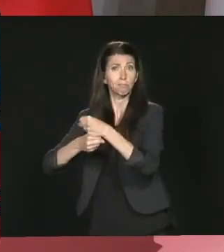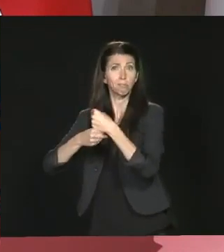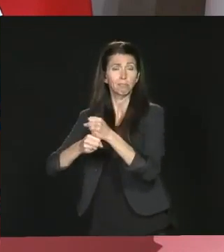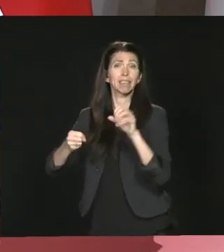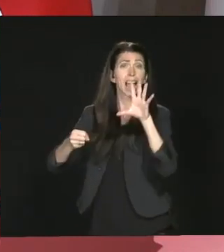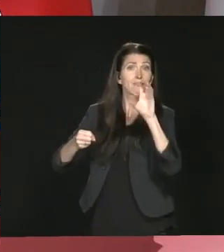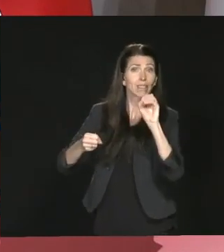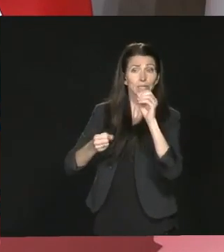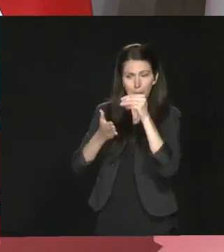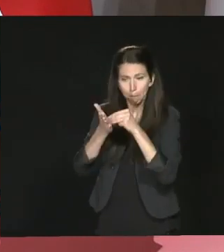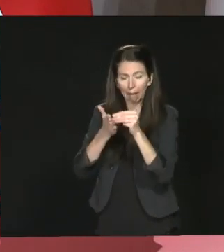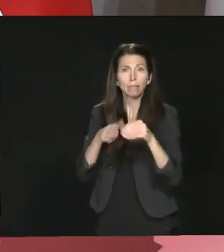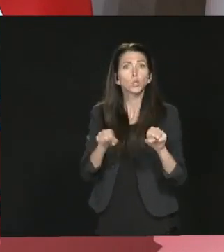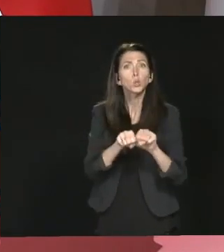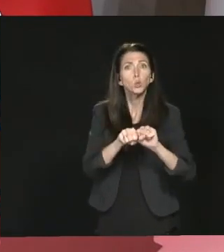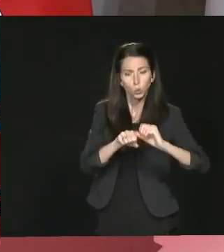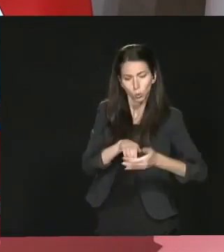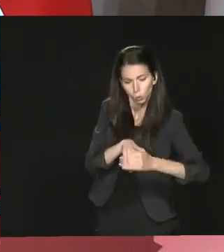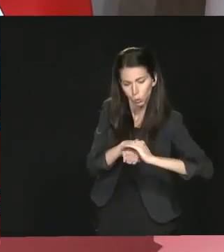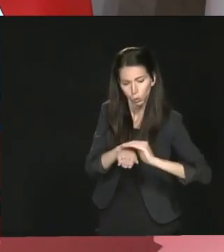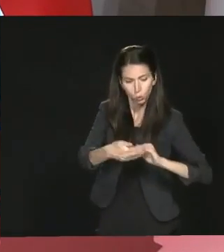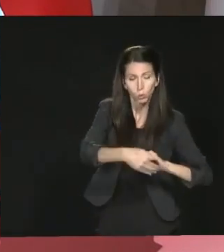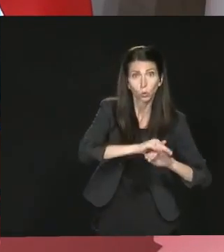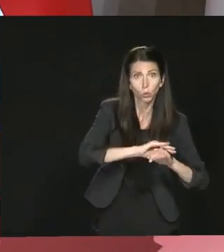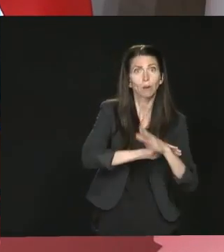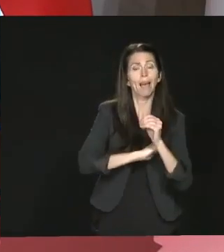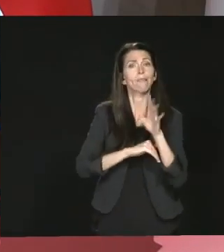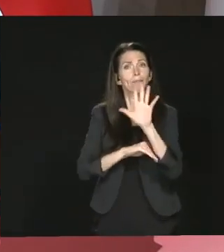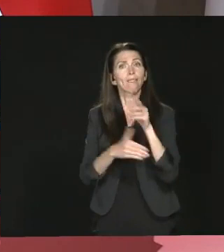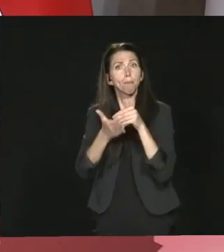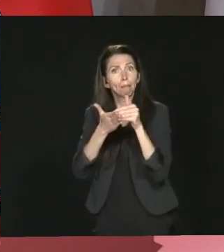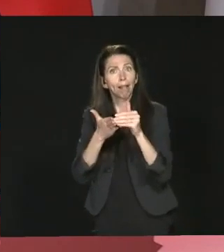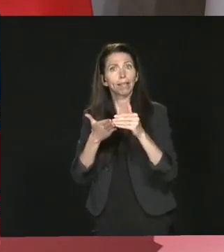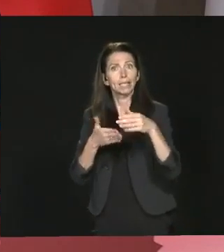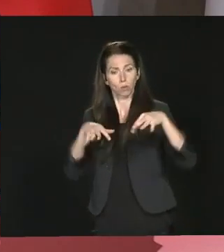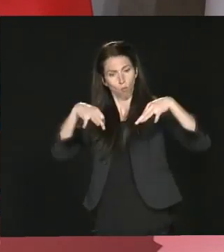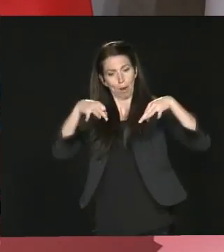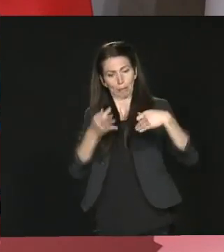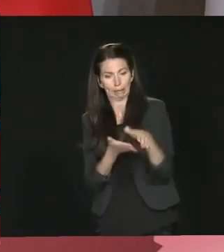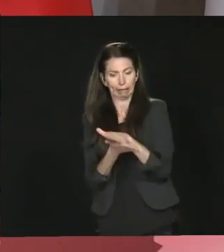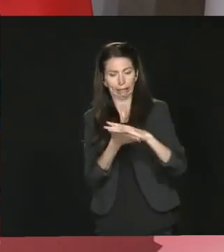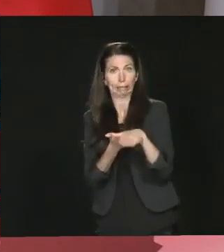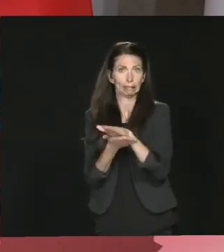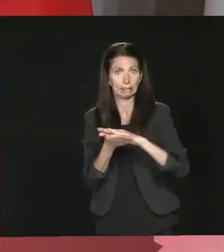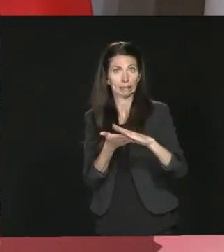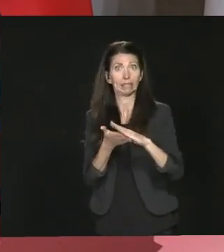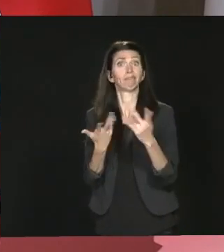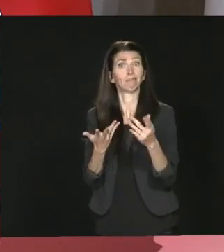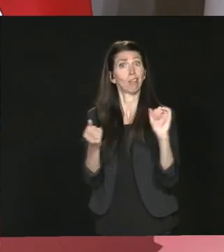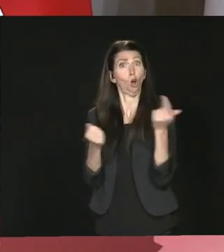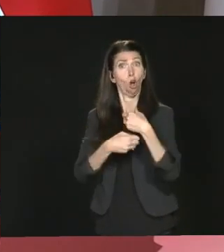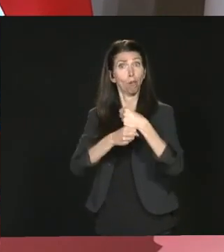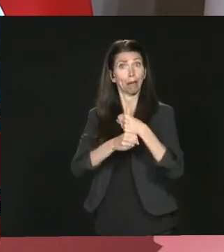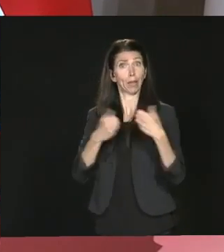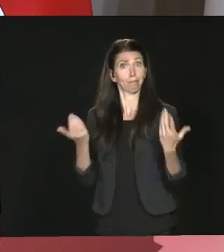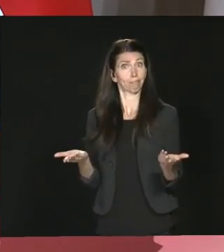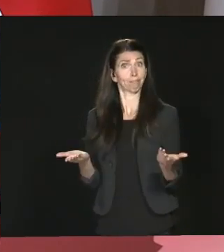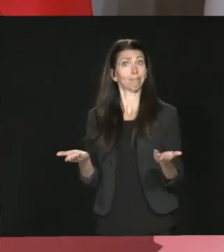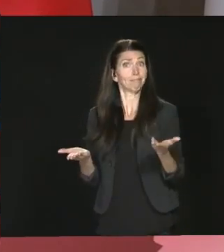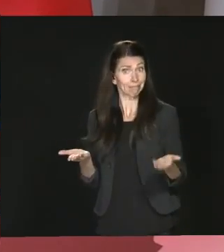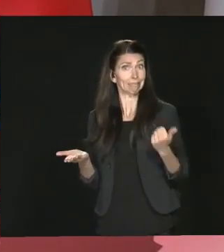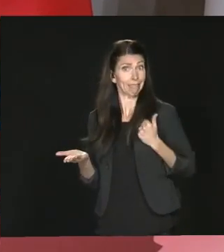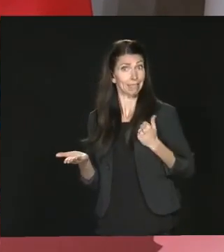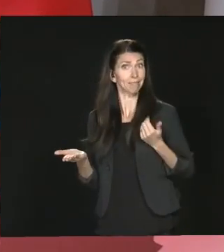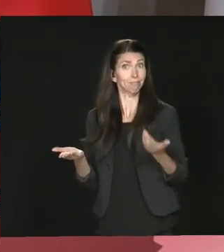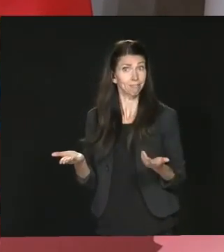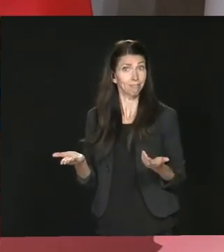5 million disinfectant wipes, all of which will be made right here in Canada. These domestic contracts are